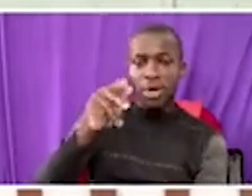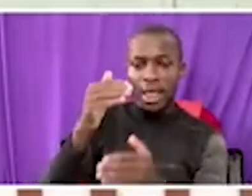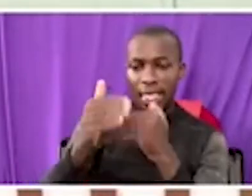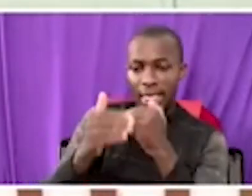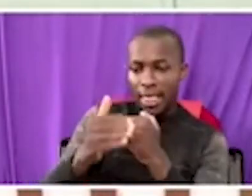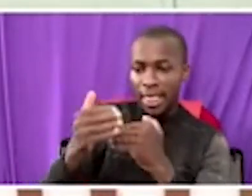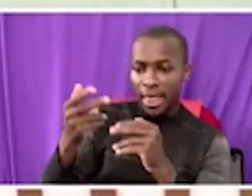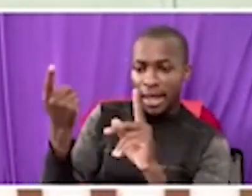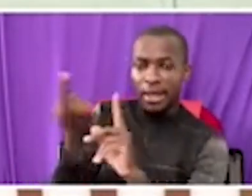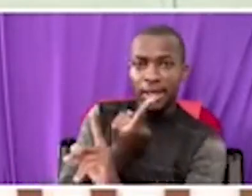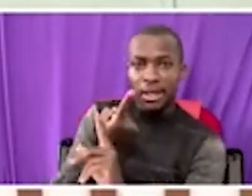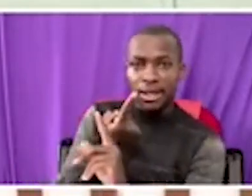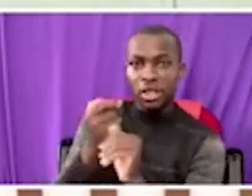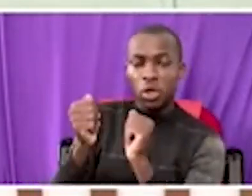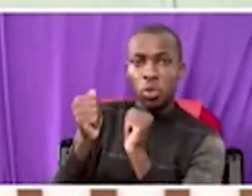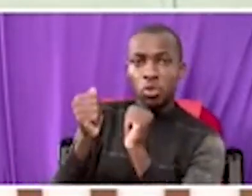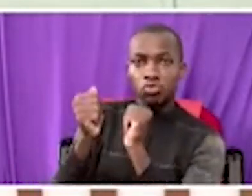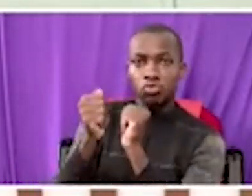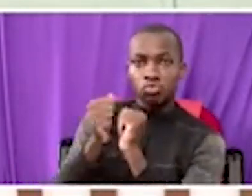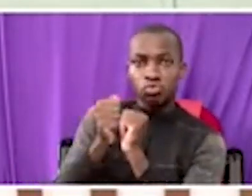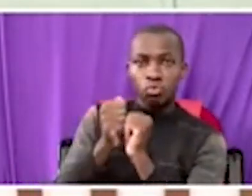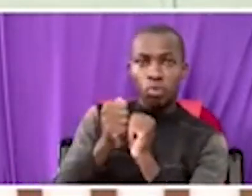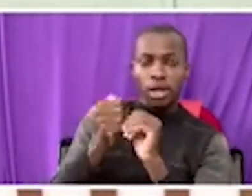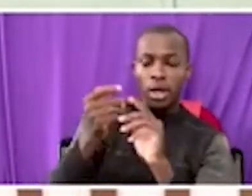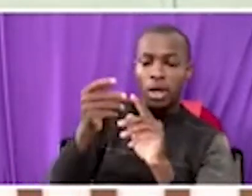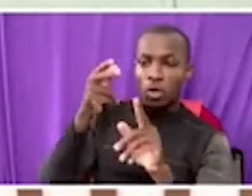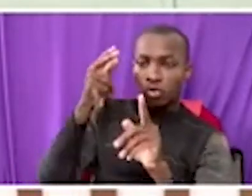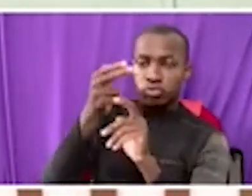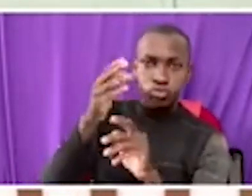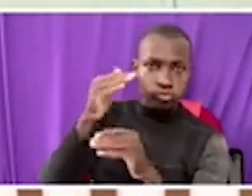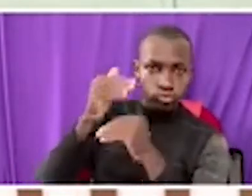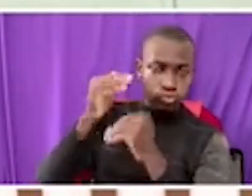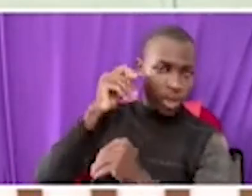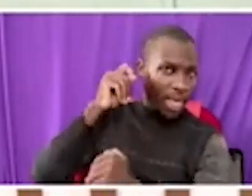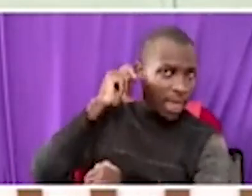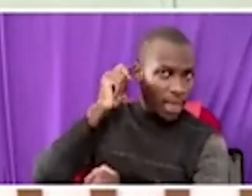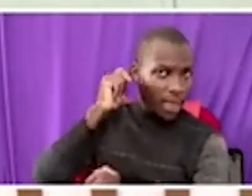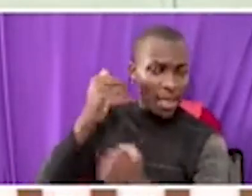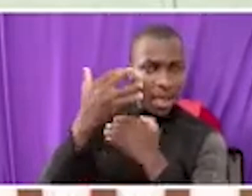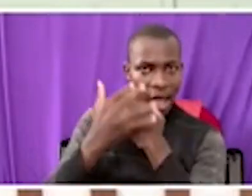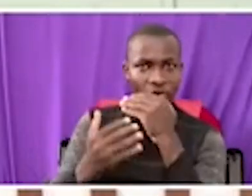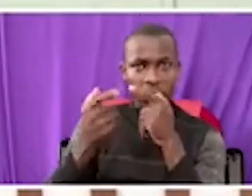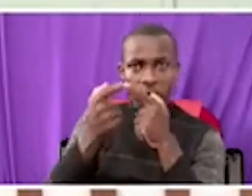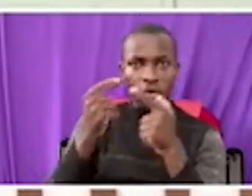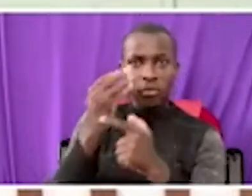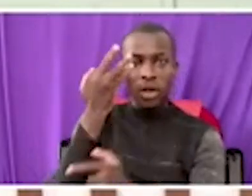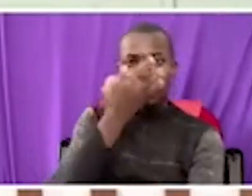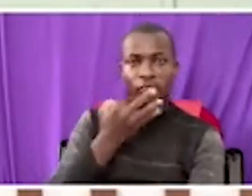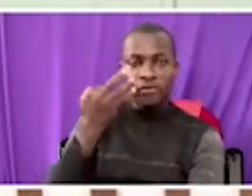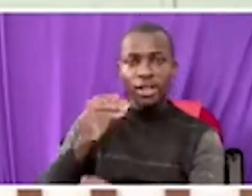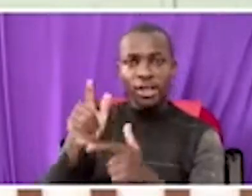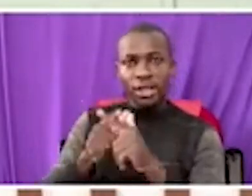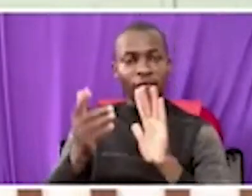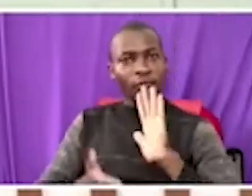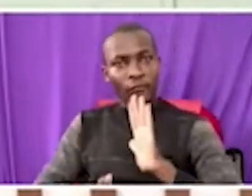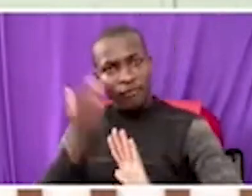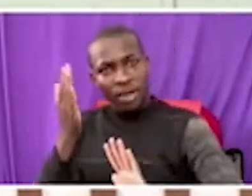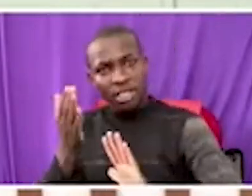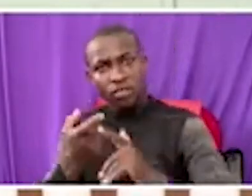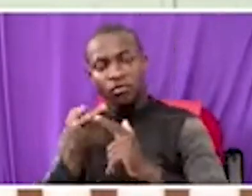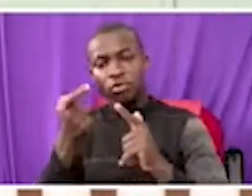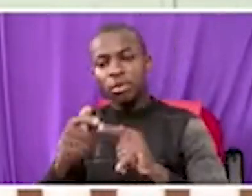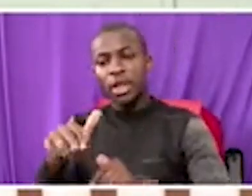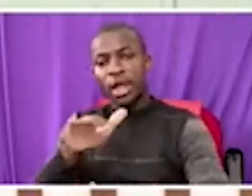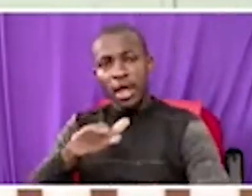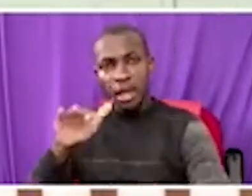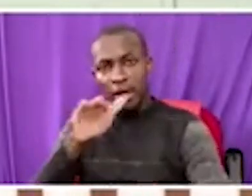an assassination attempt with a bullet whizzing right past his ear, and there was blood on his face, and he had to be whisked out of the podium